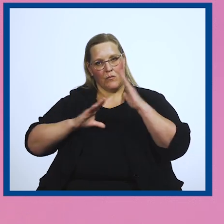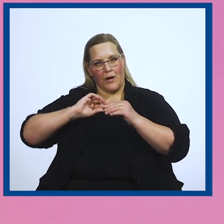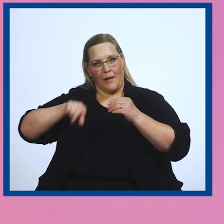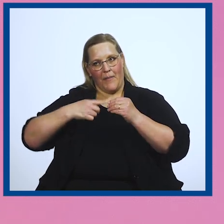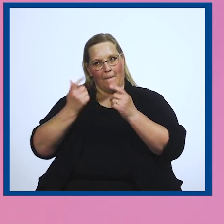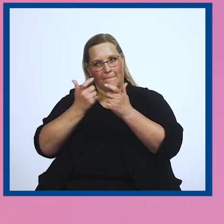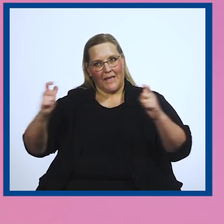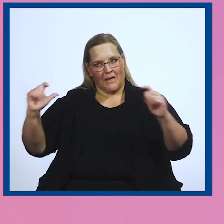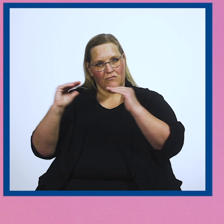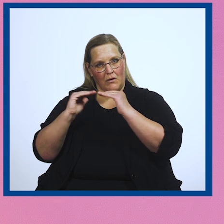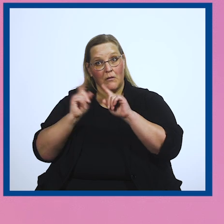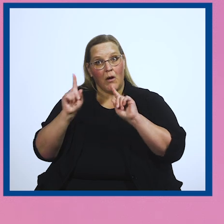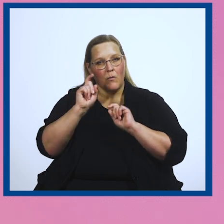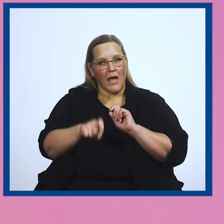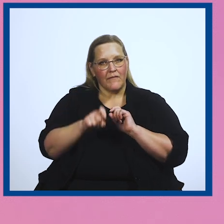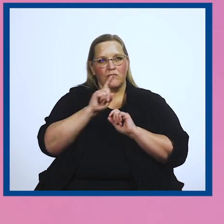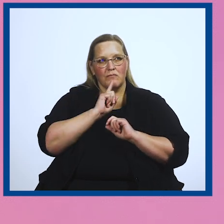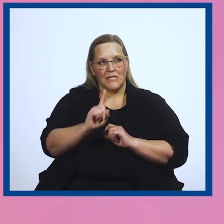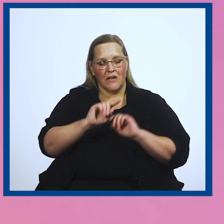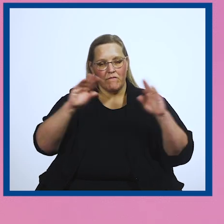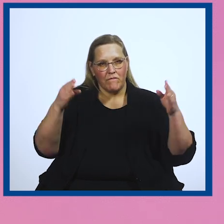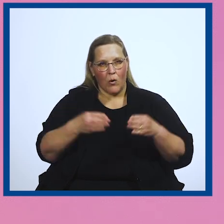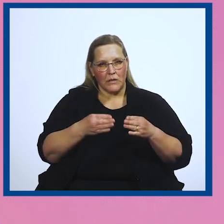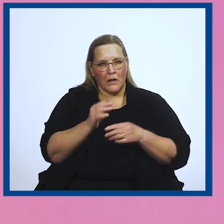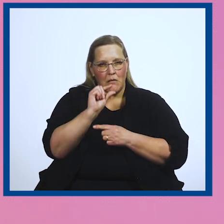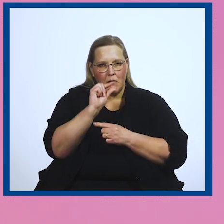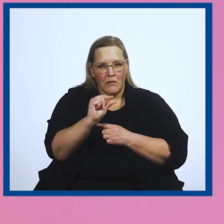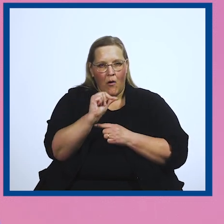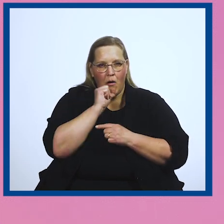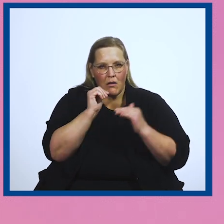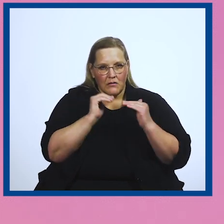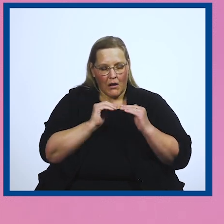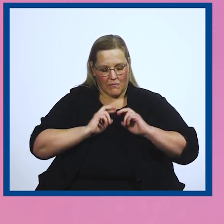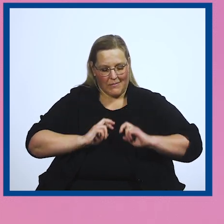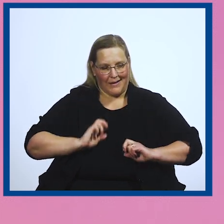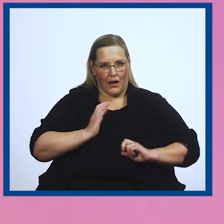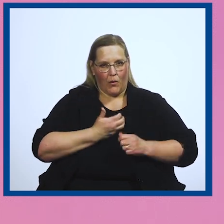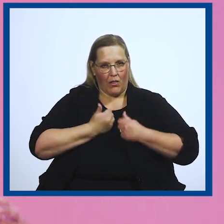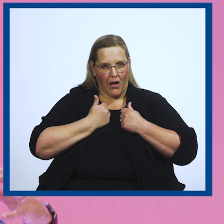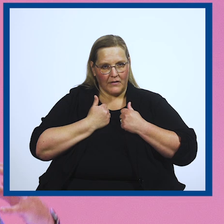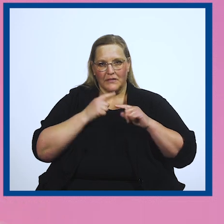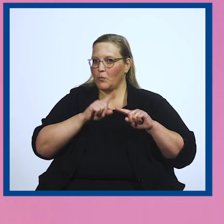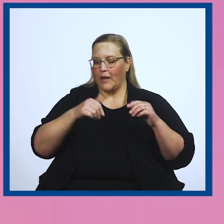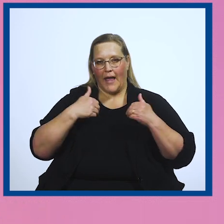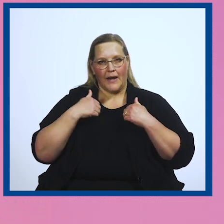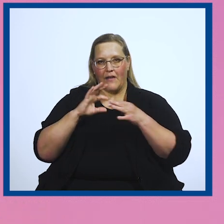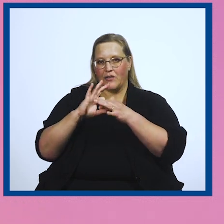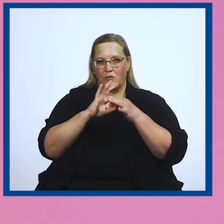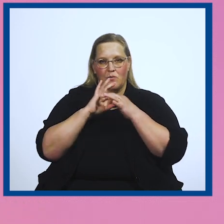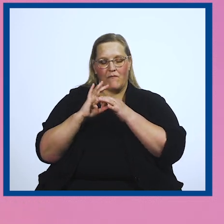justice. We've got to actually go after the micro injustices of our own lives. We can't have a